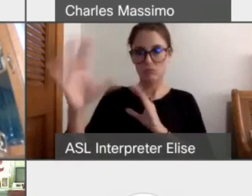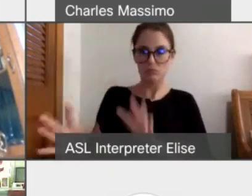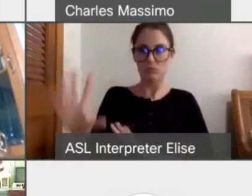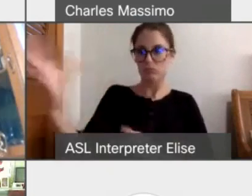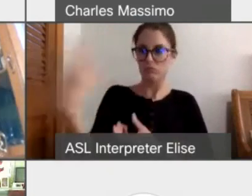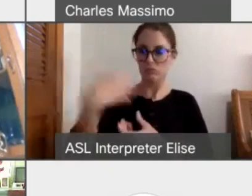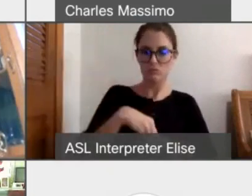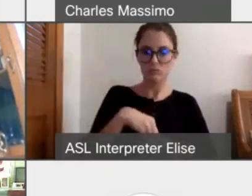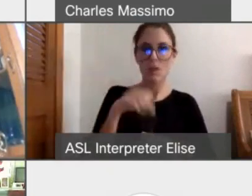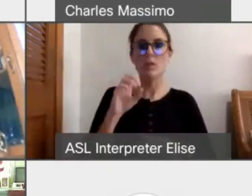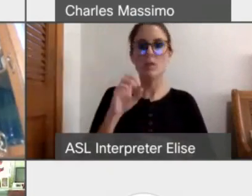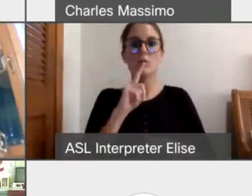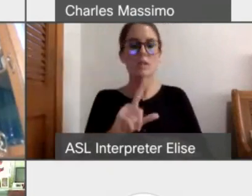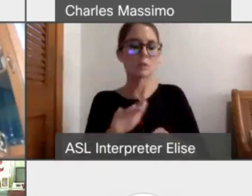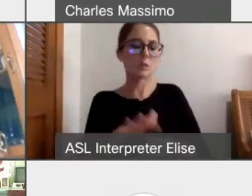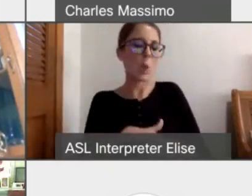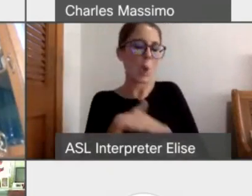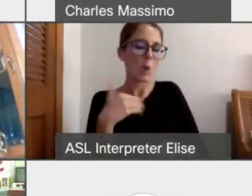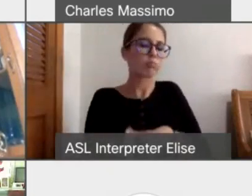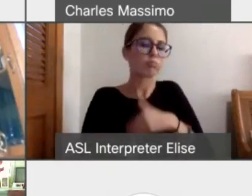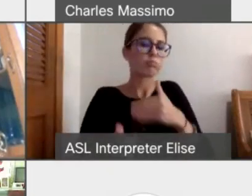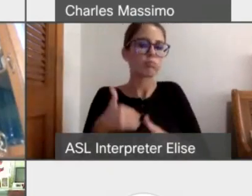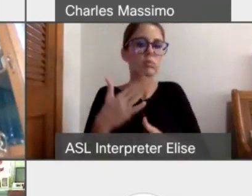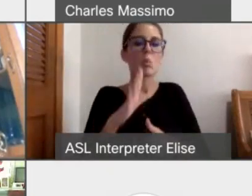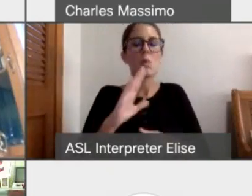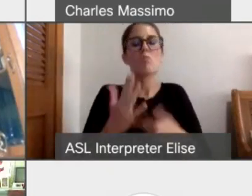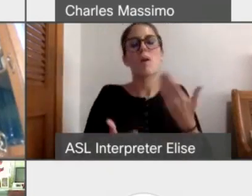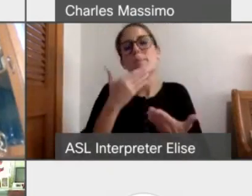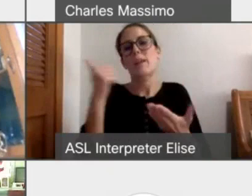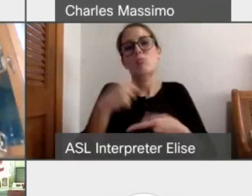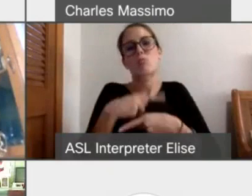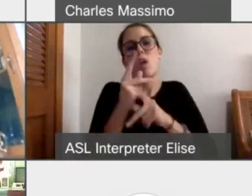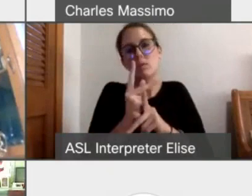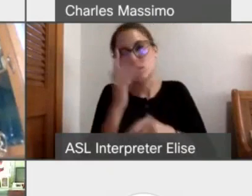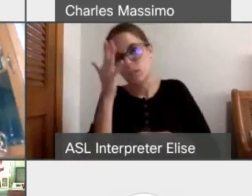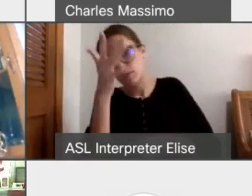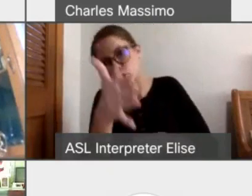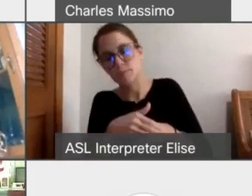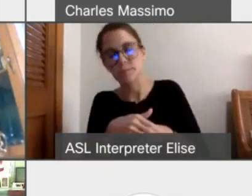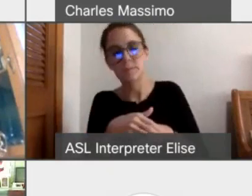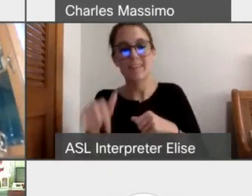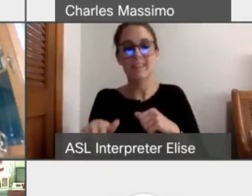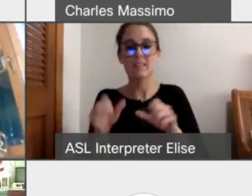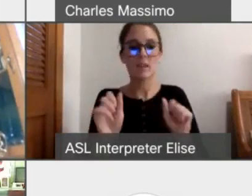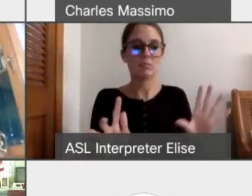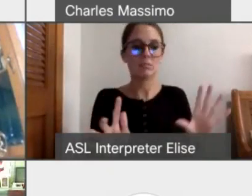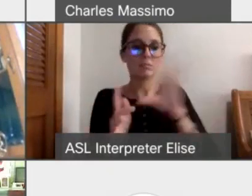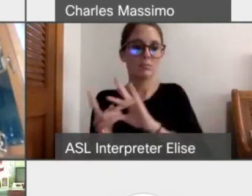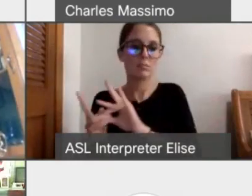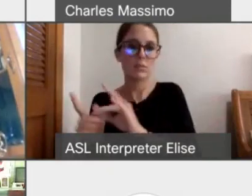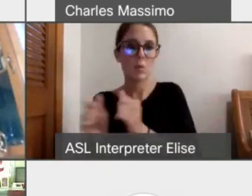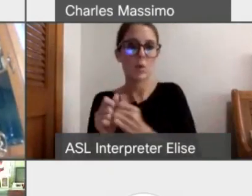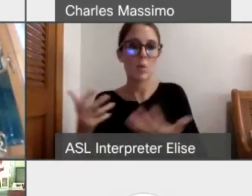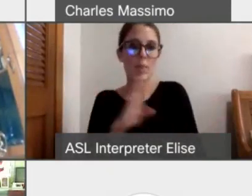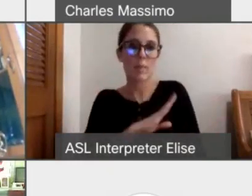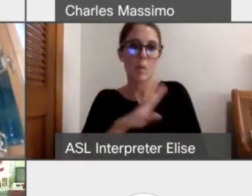will produce probably a better product in the end. And I think this can tie in very nicely with what the board